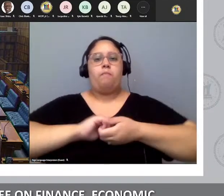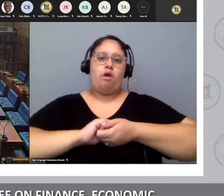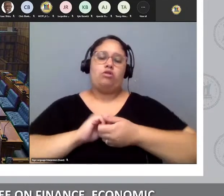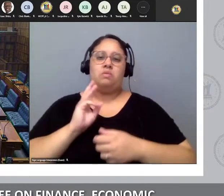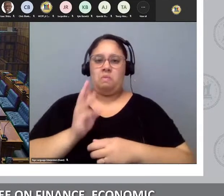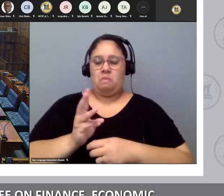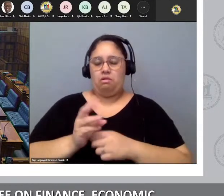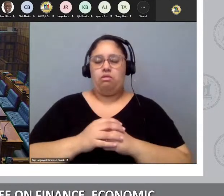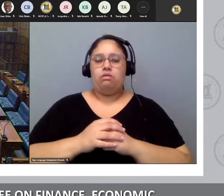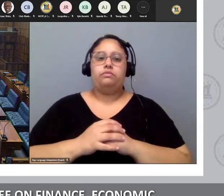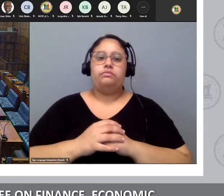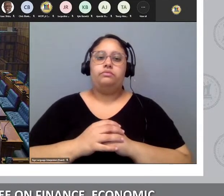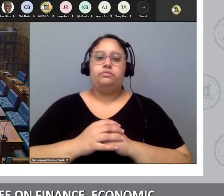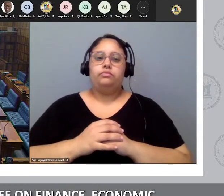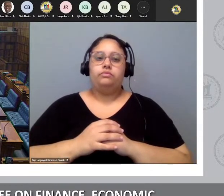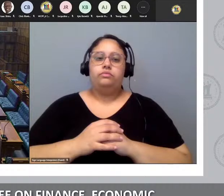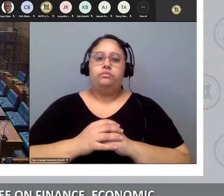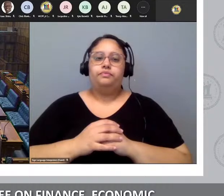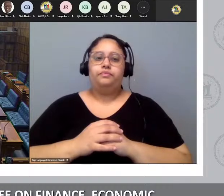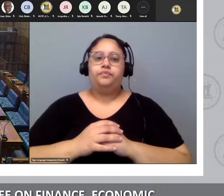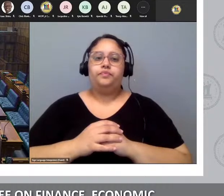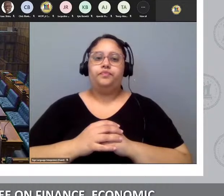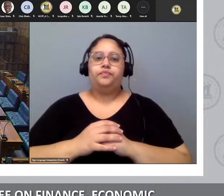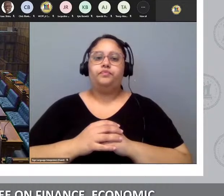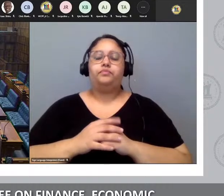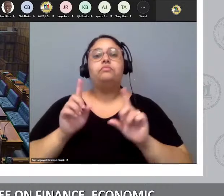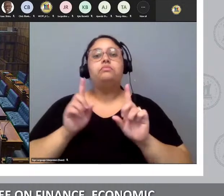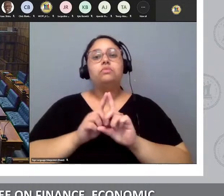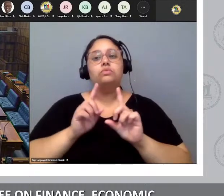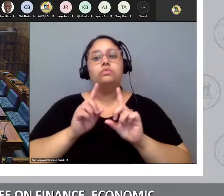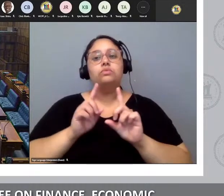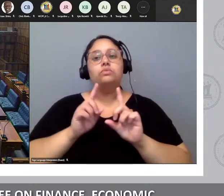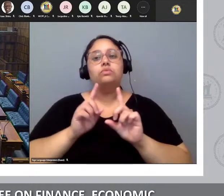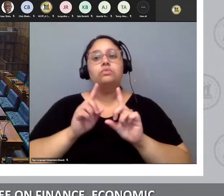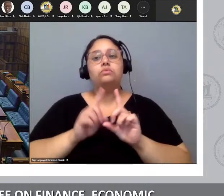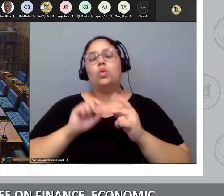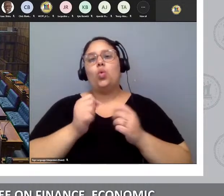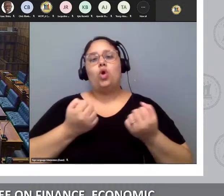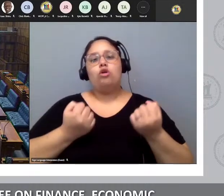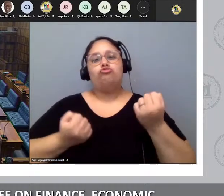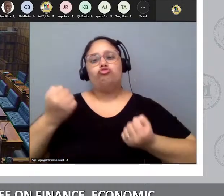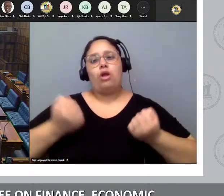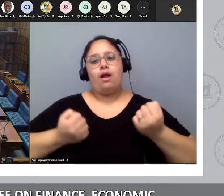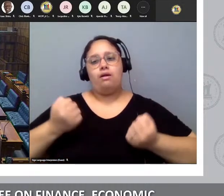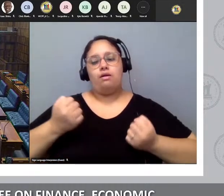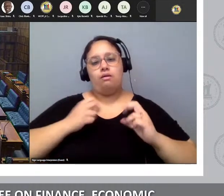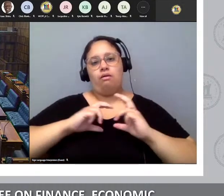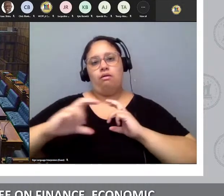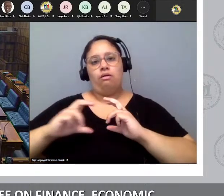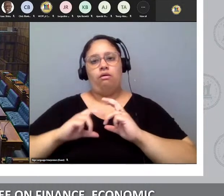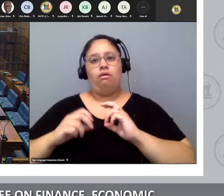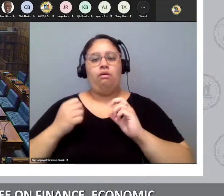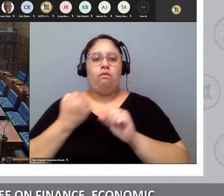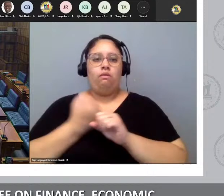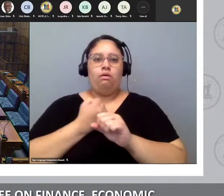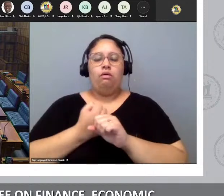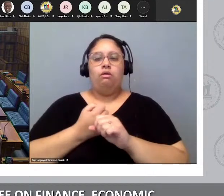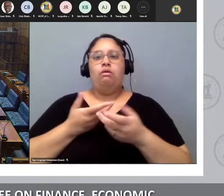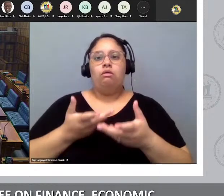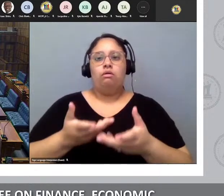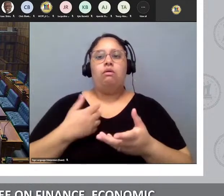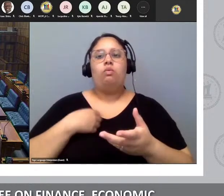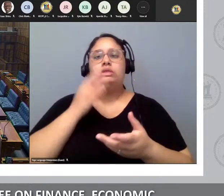partnership um and what I also want to say in terms of your trucks on the road we had experts from our